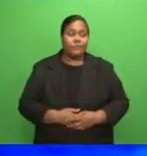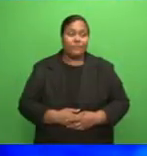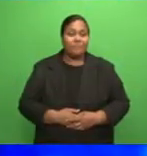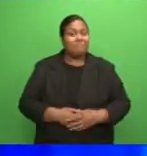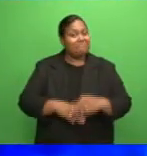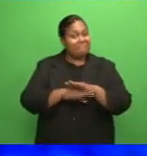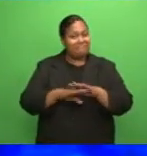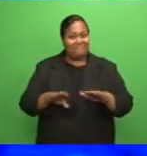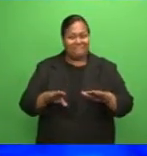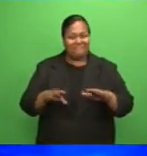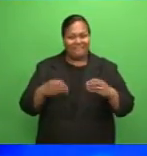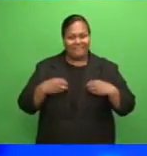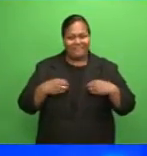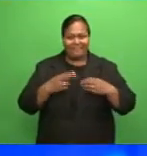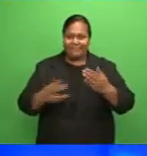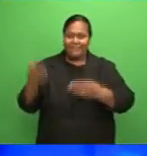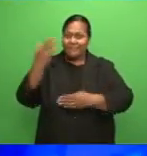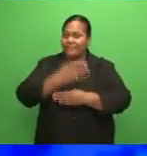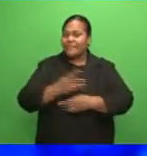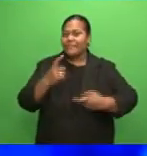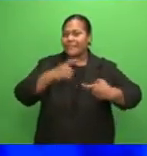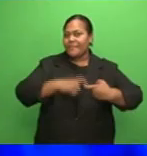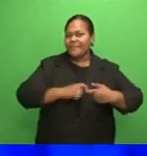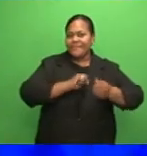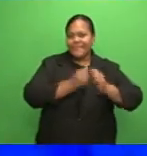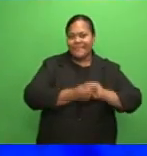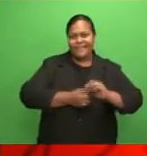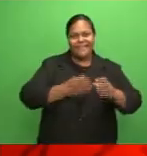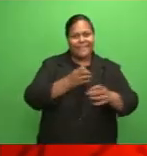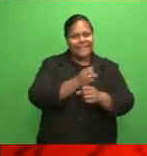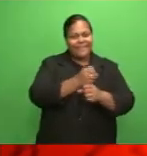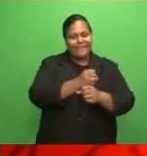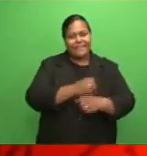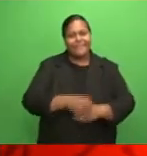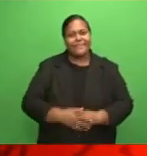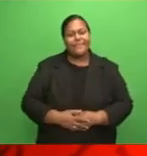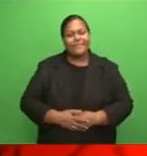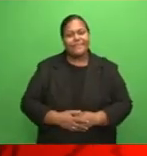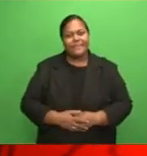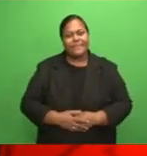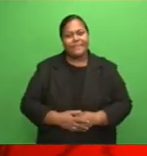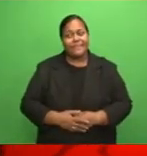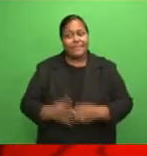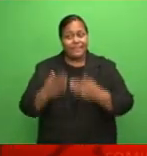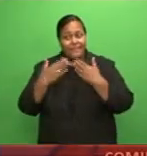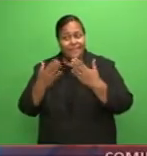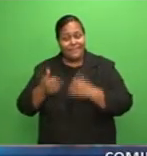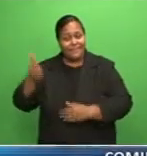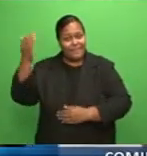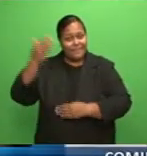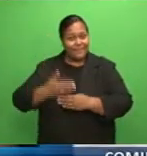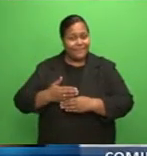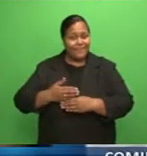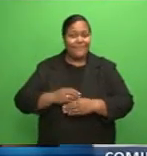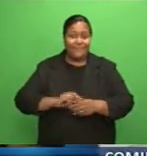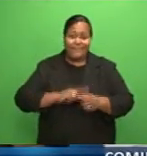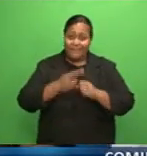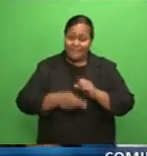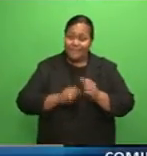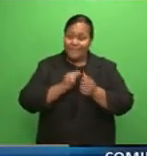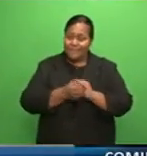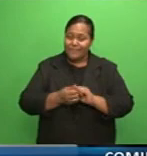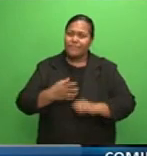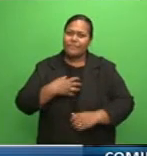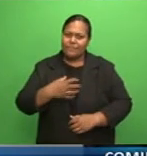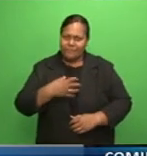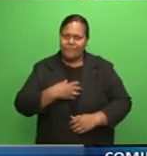That's it from business tonight. We now join Jamie with the latest in sports. Thanks, Whitney, and good evening. Up ahead, more sports